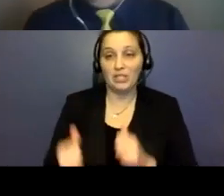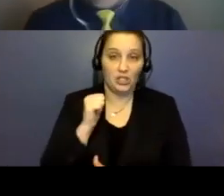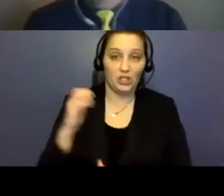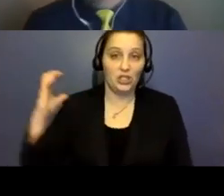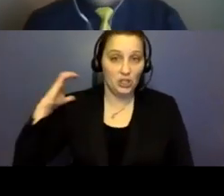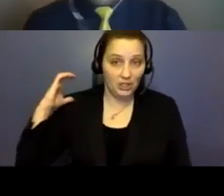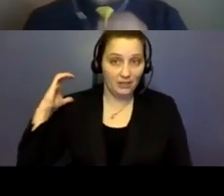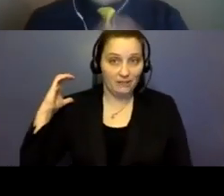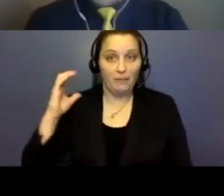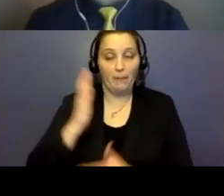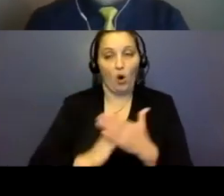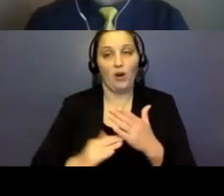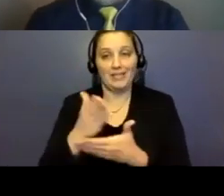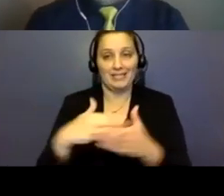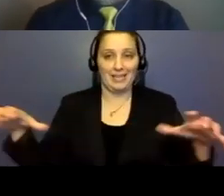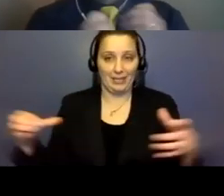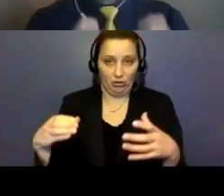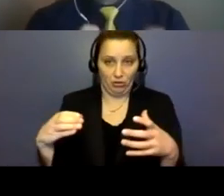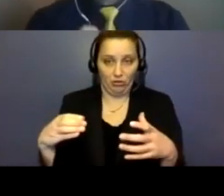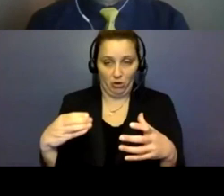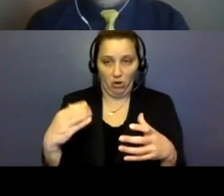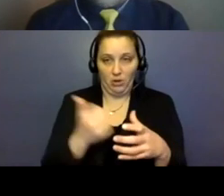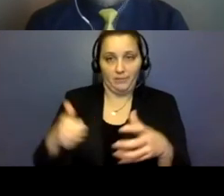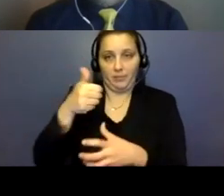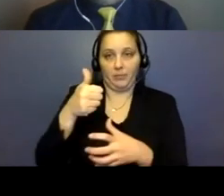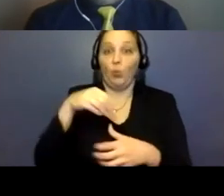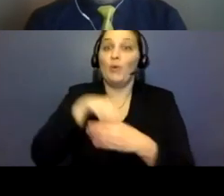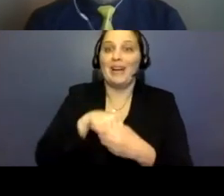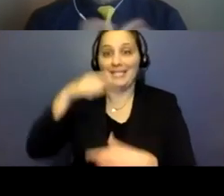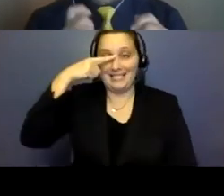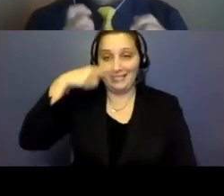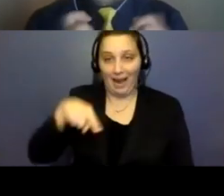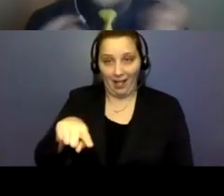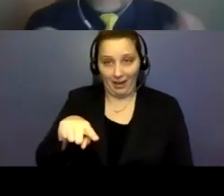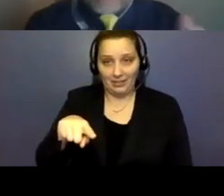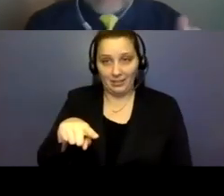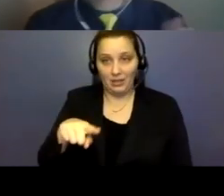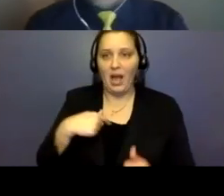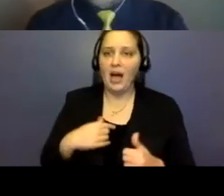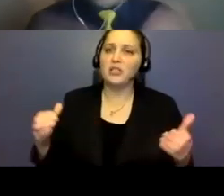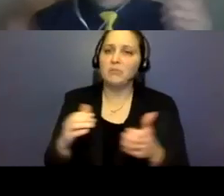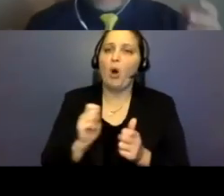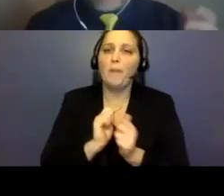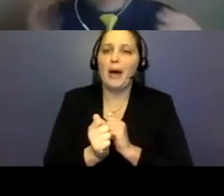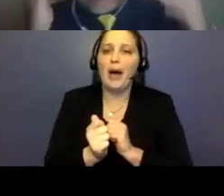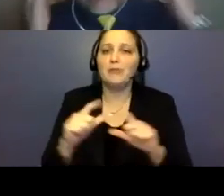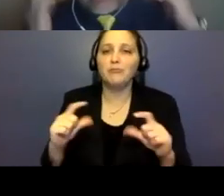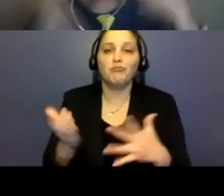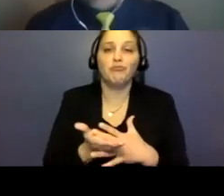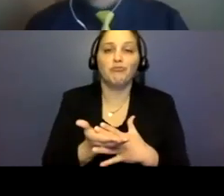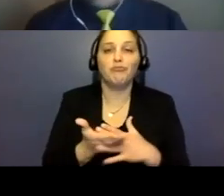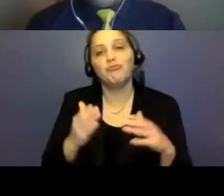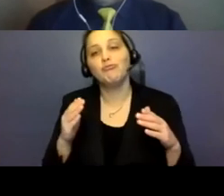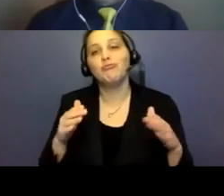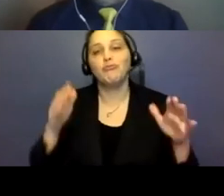section. And when we got, we were in Thailand, and we got a small pass to get a little break to clear